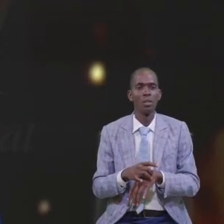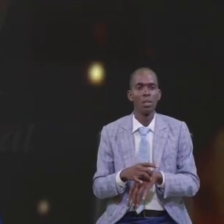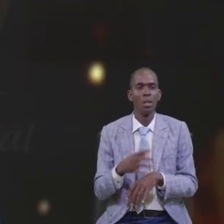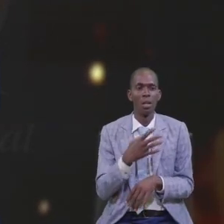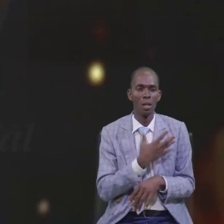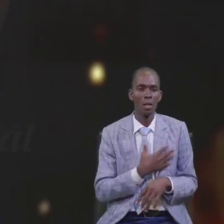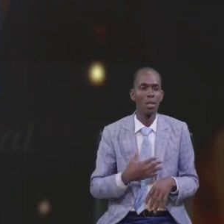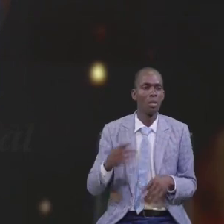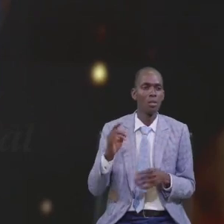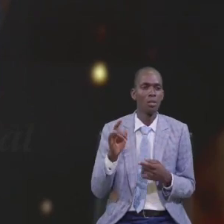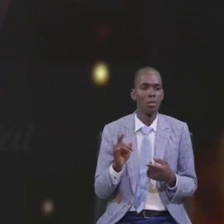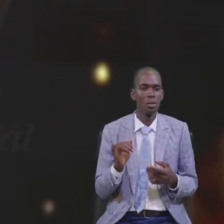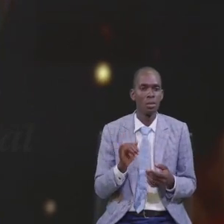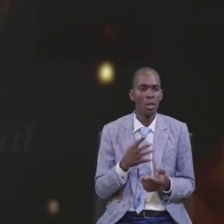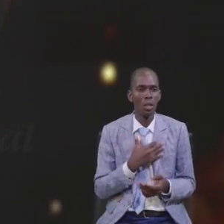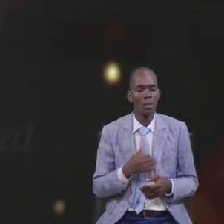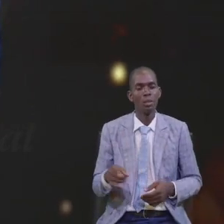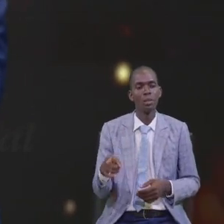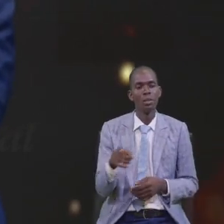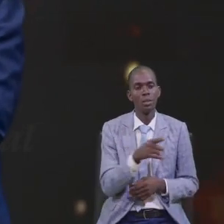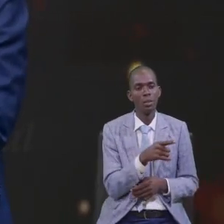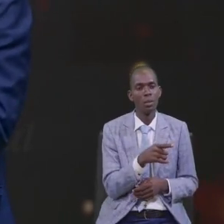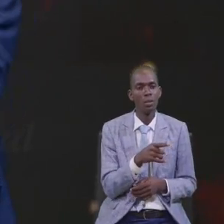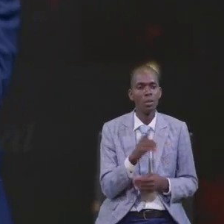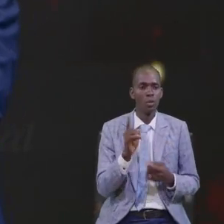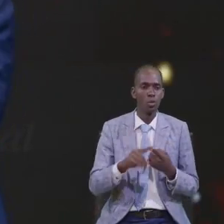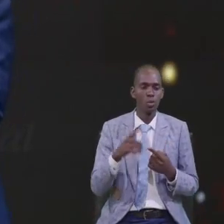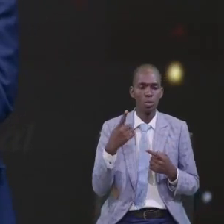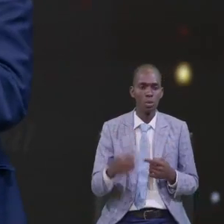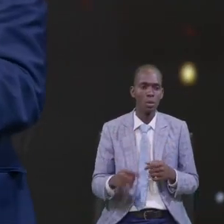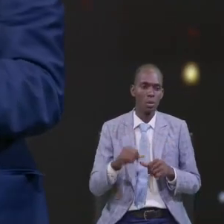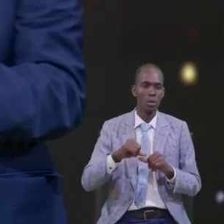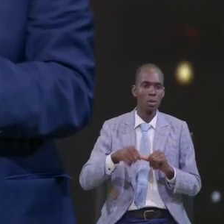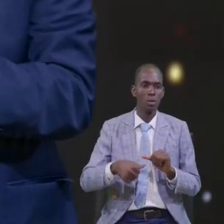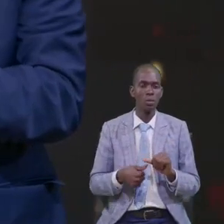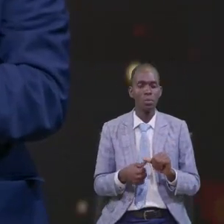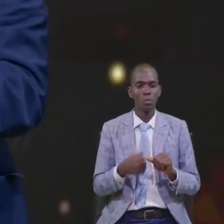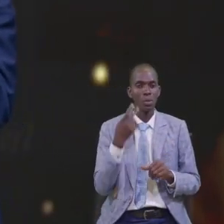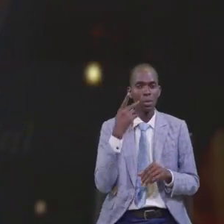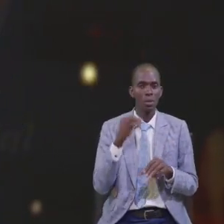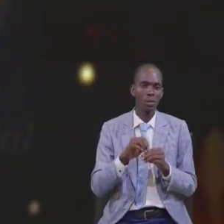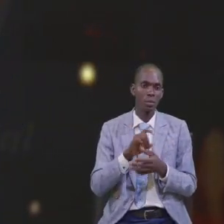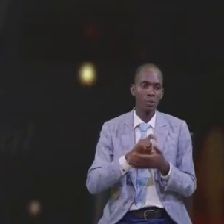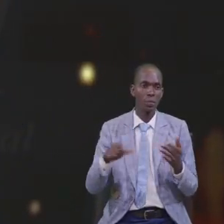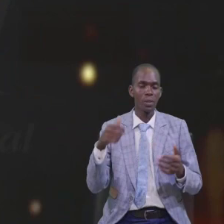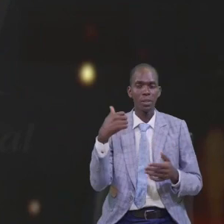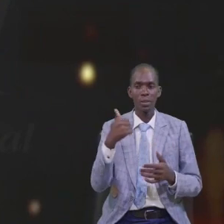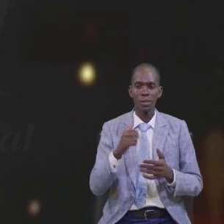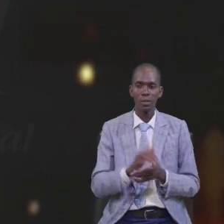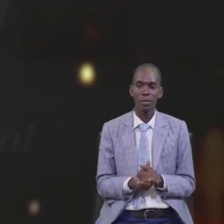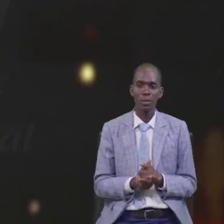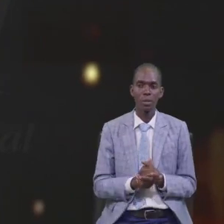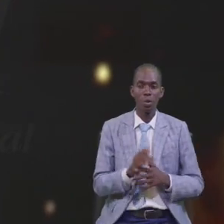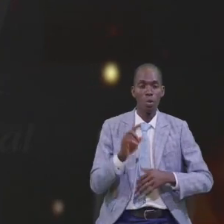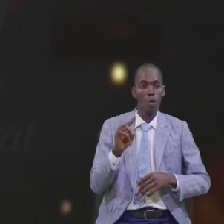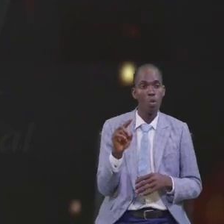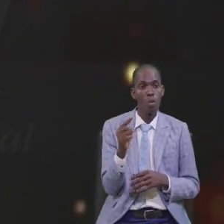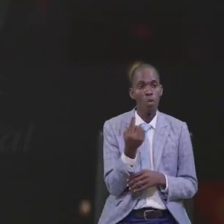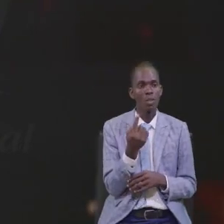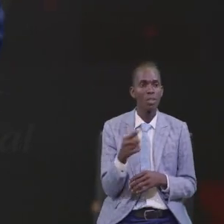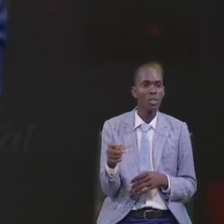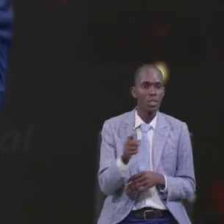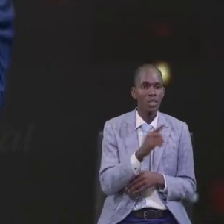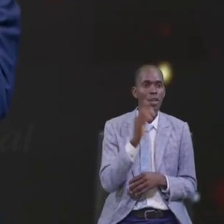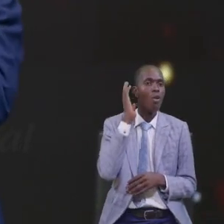unto the heathen, and they to the circumcision. Look at verse 10. In verse 10, only they